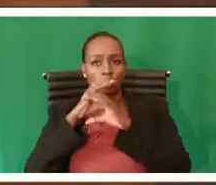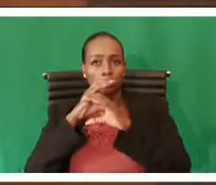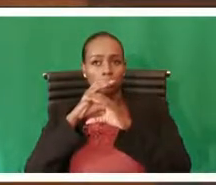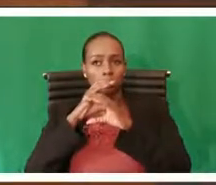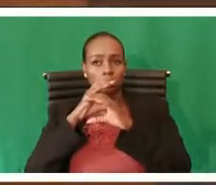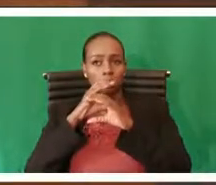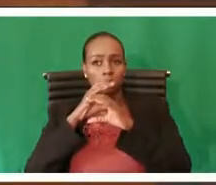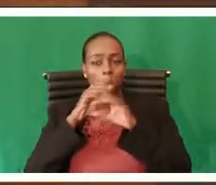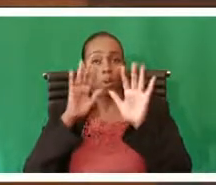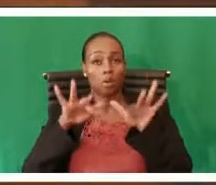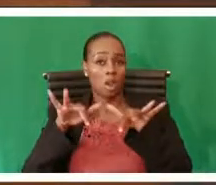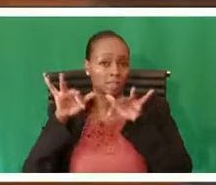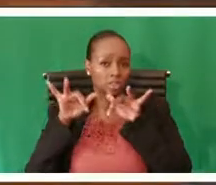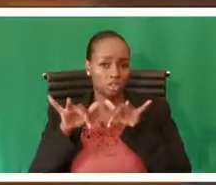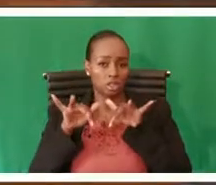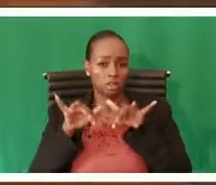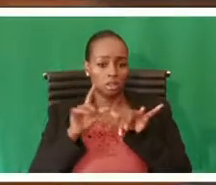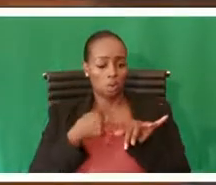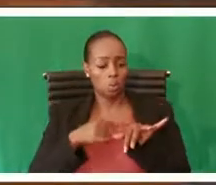We ourselves from